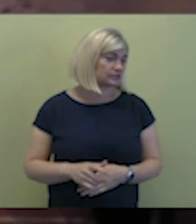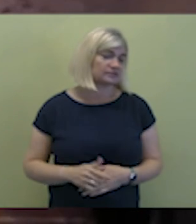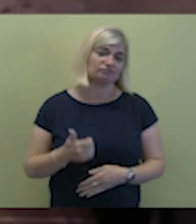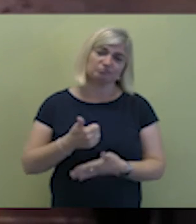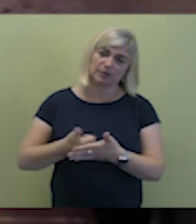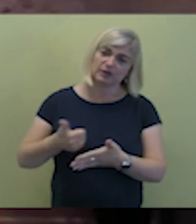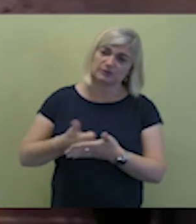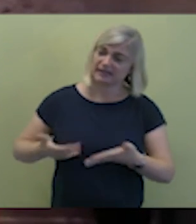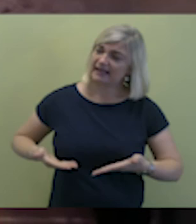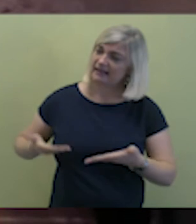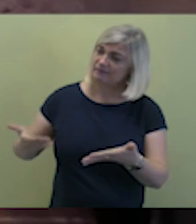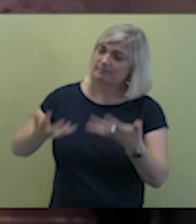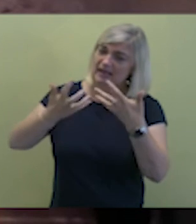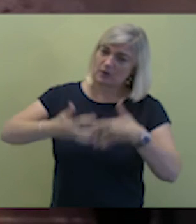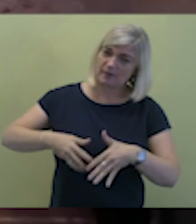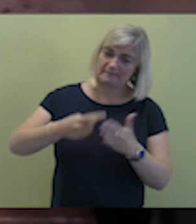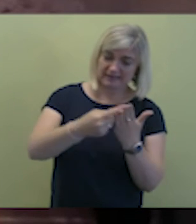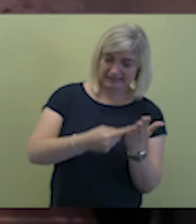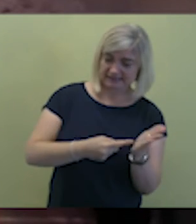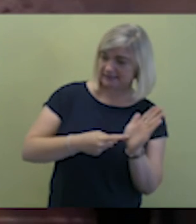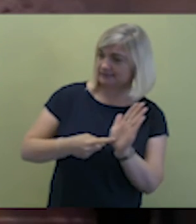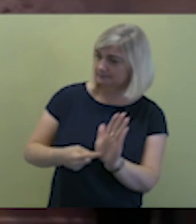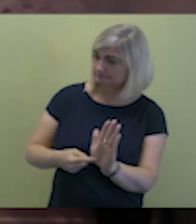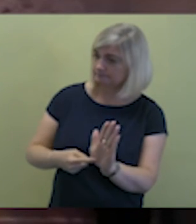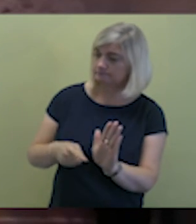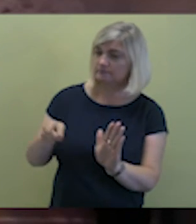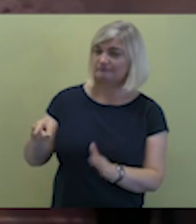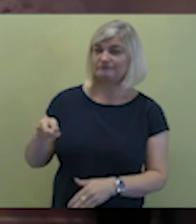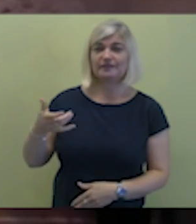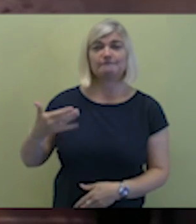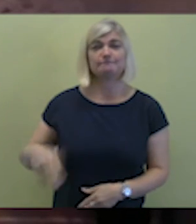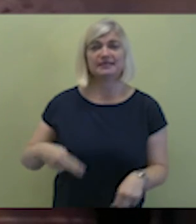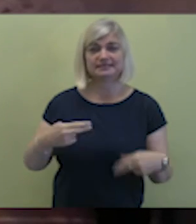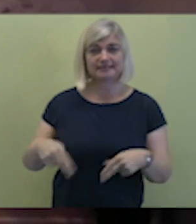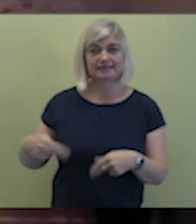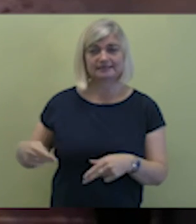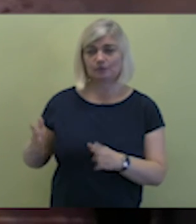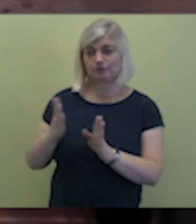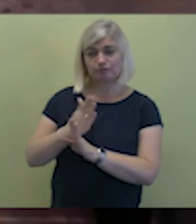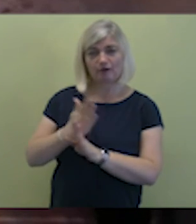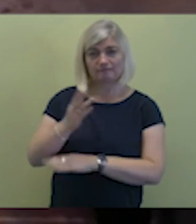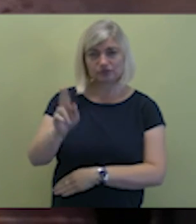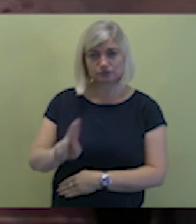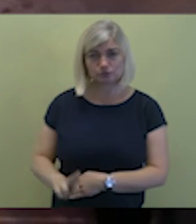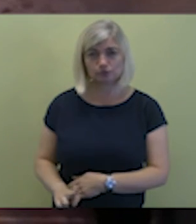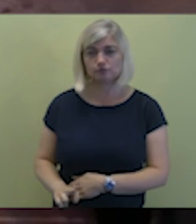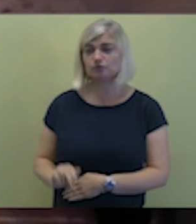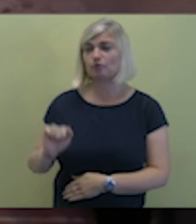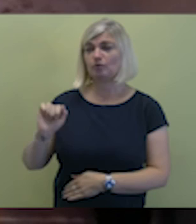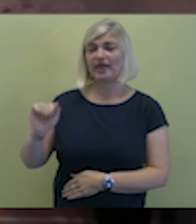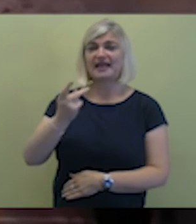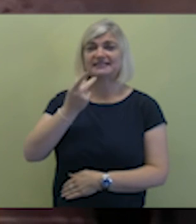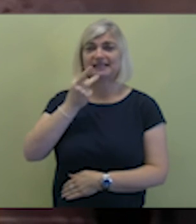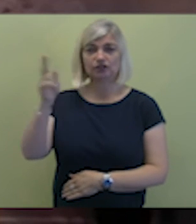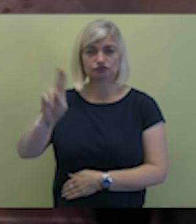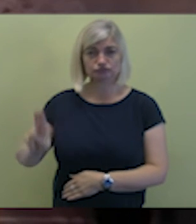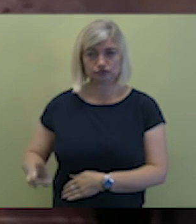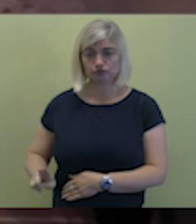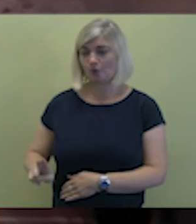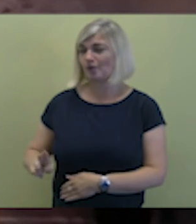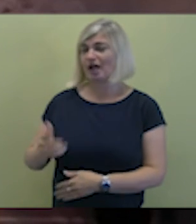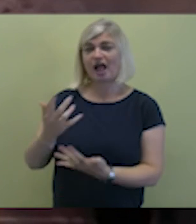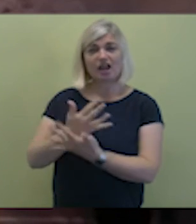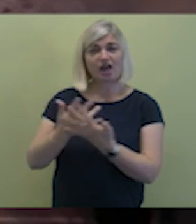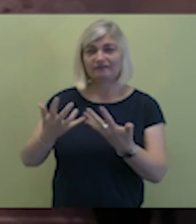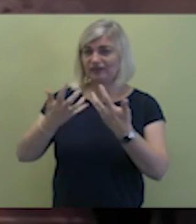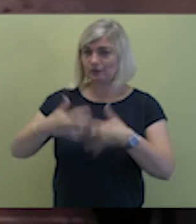their course is they'll be provided with an equipment list. If they're dancing or have been dancing with private schools or at their own secondary school,